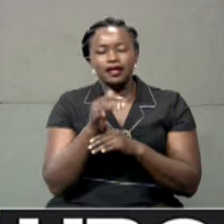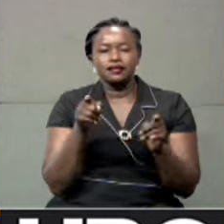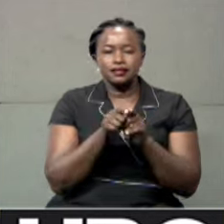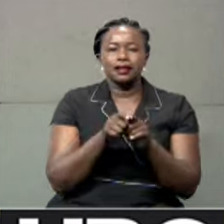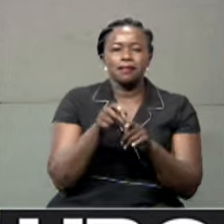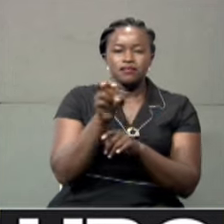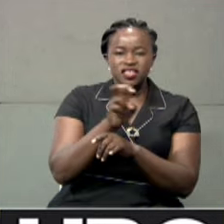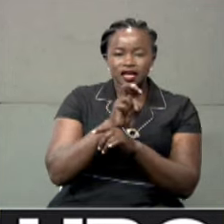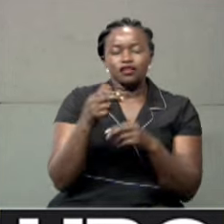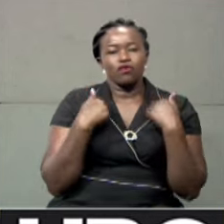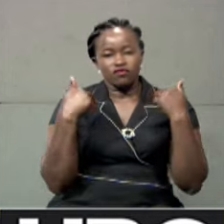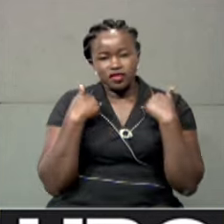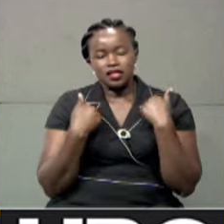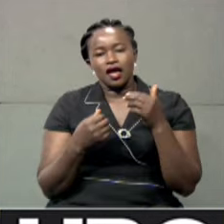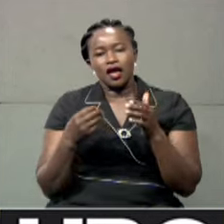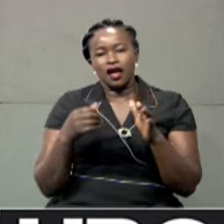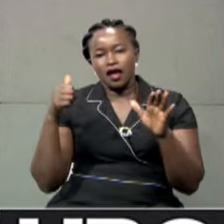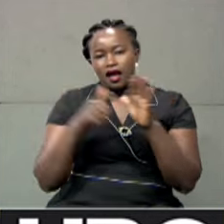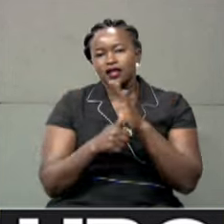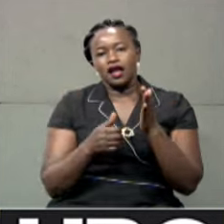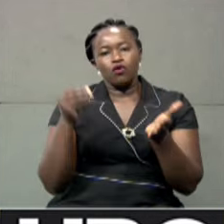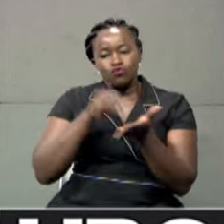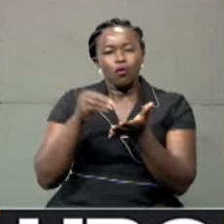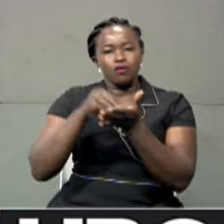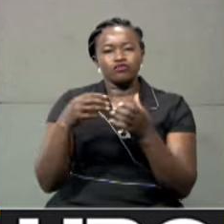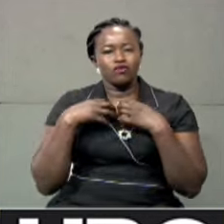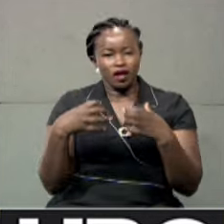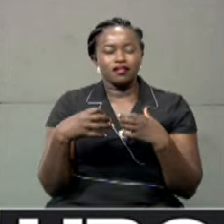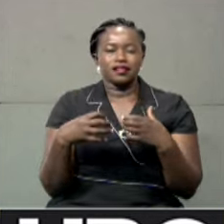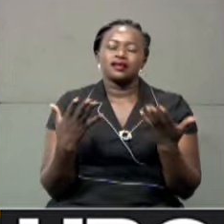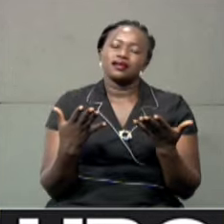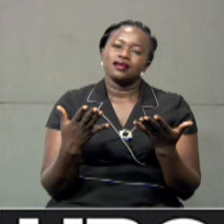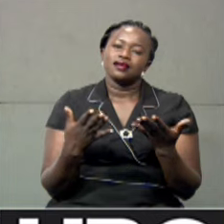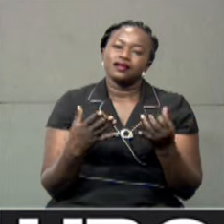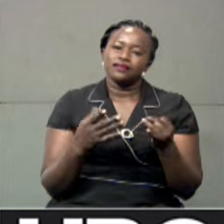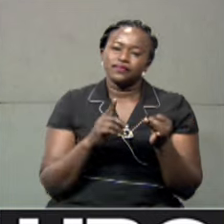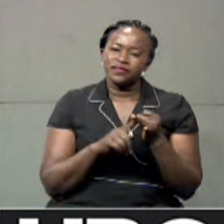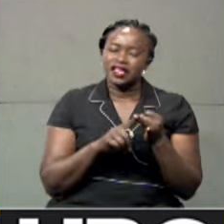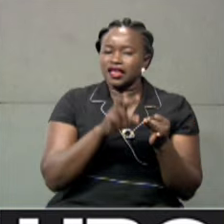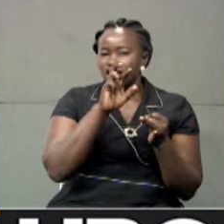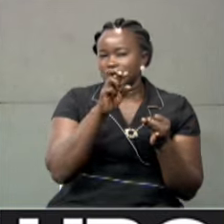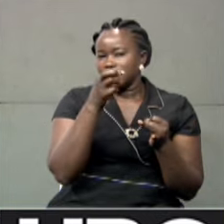the Commonwealth, that is CSPOC, and the 86th